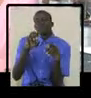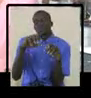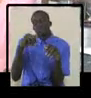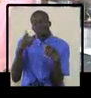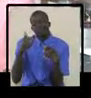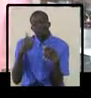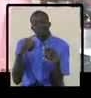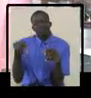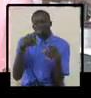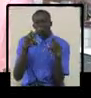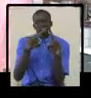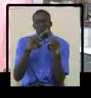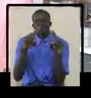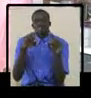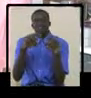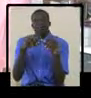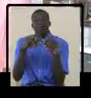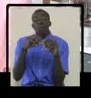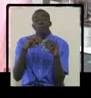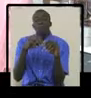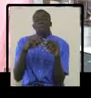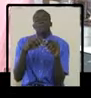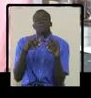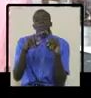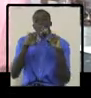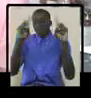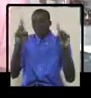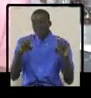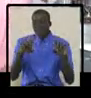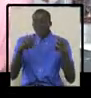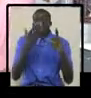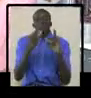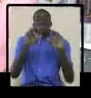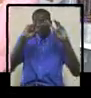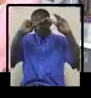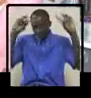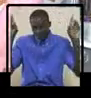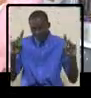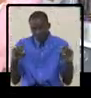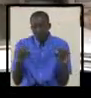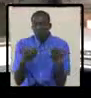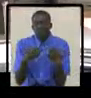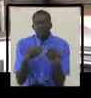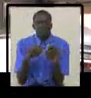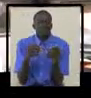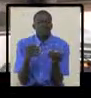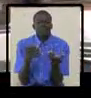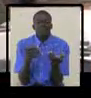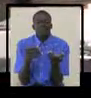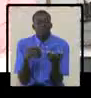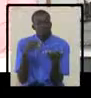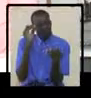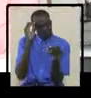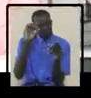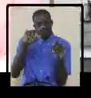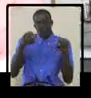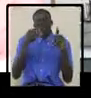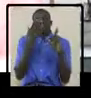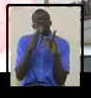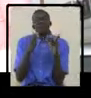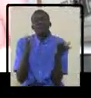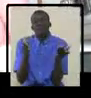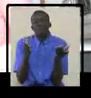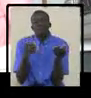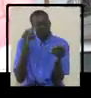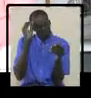Well, all these electronic gadgets use energy, and that comes from electricity. I don't know which gadgets use less